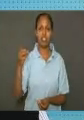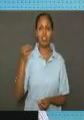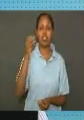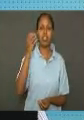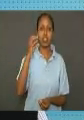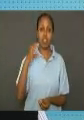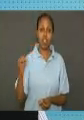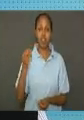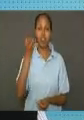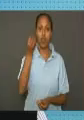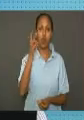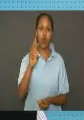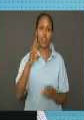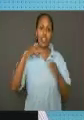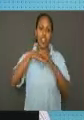OR gates.